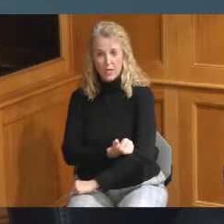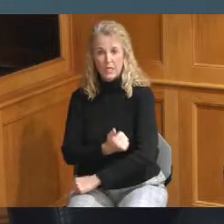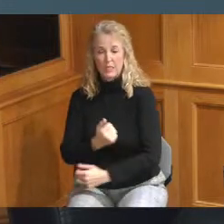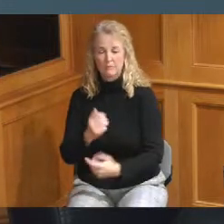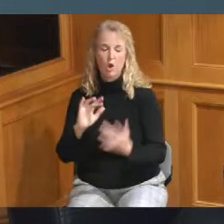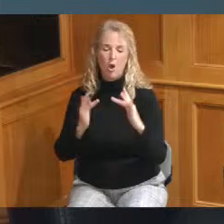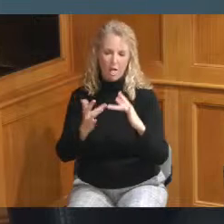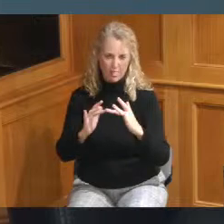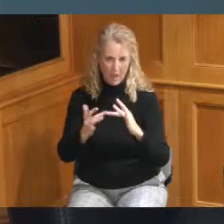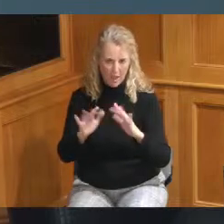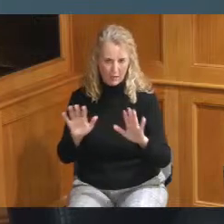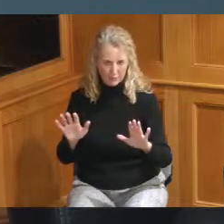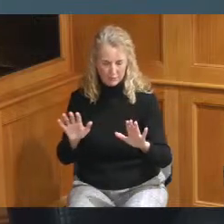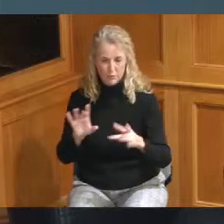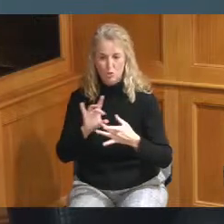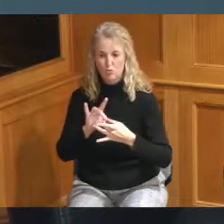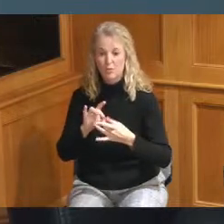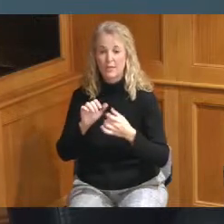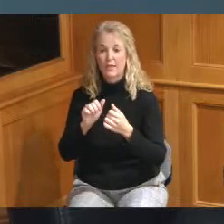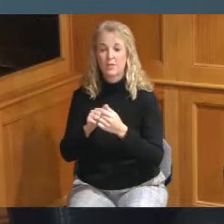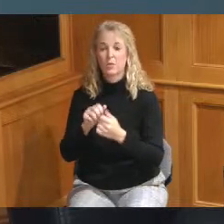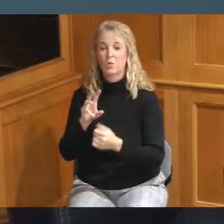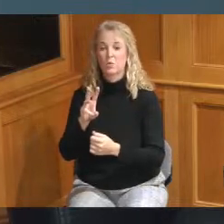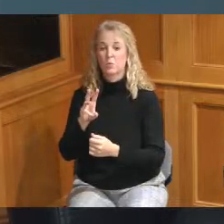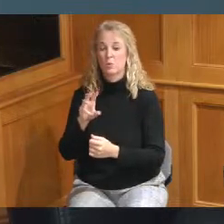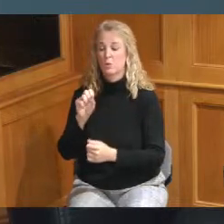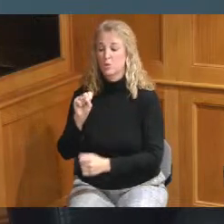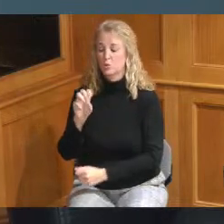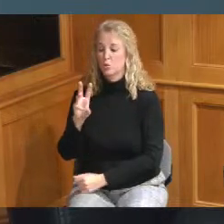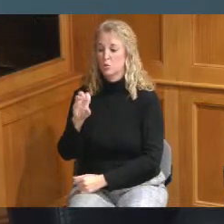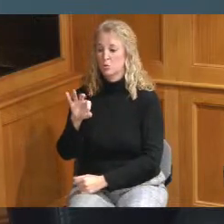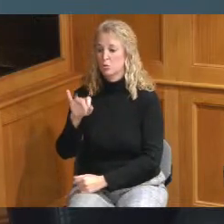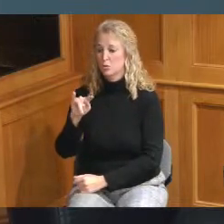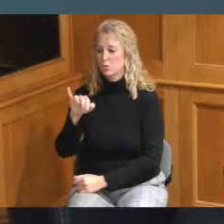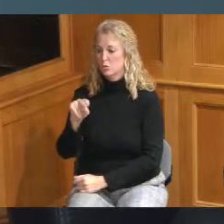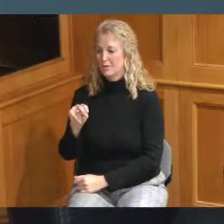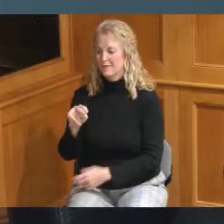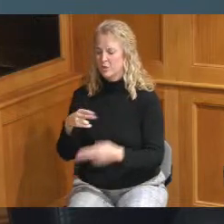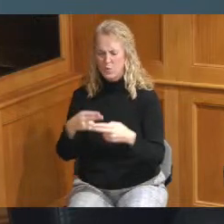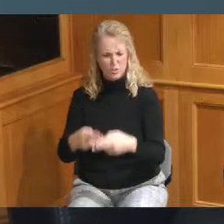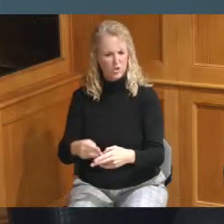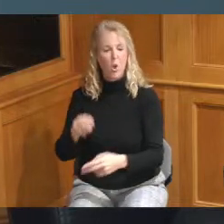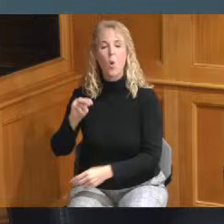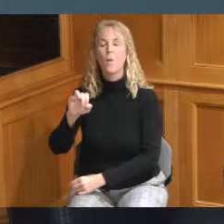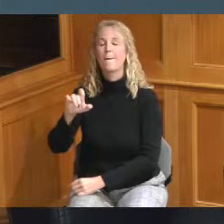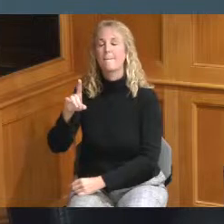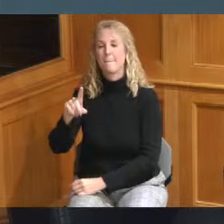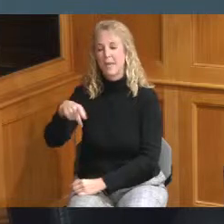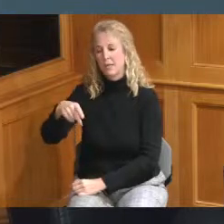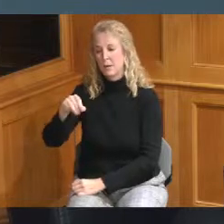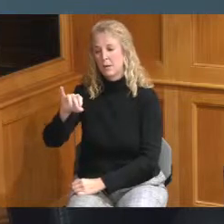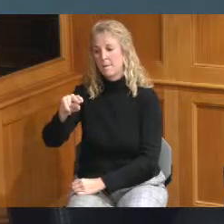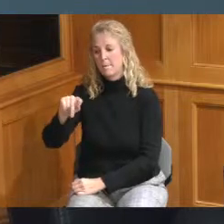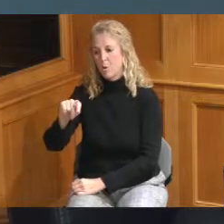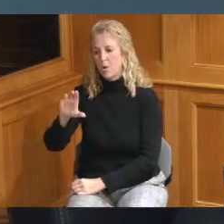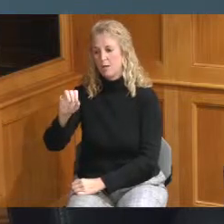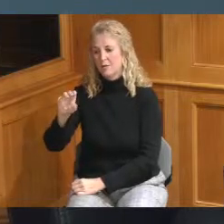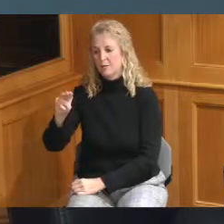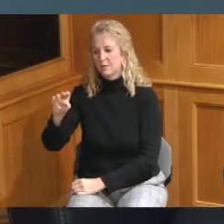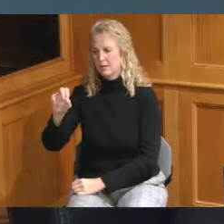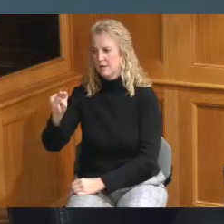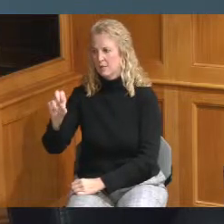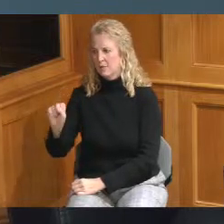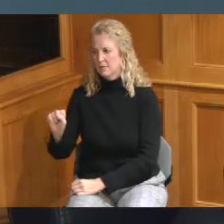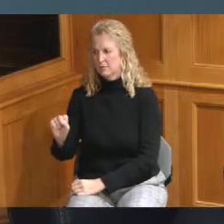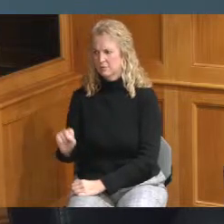virtual meeting as it relates to Swifton Commons, or they call it, it's not Swifton now, it's Midpoint. And